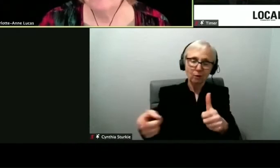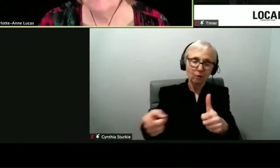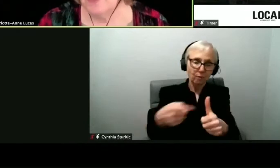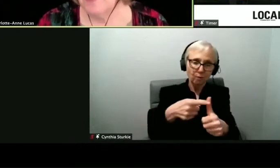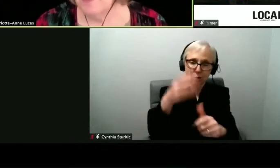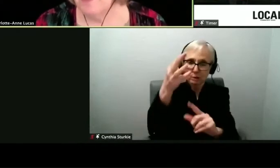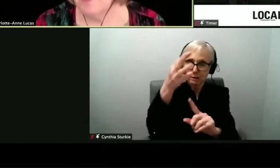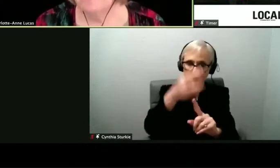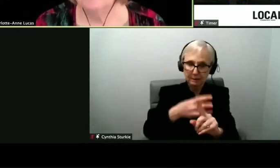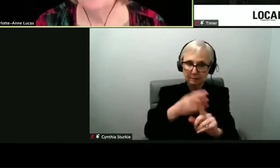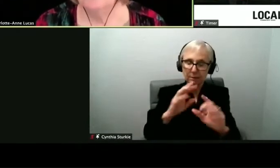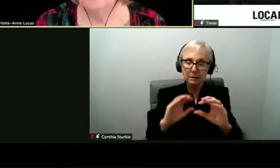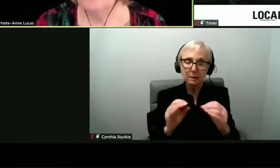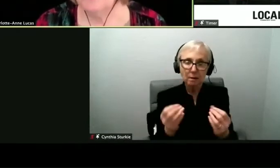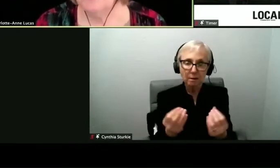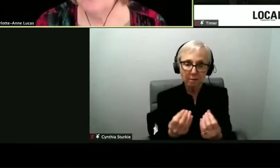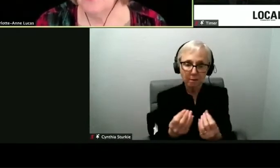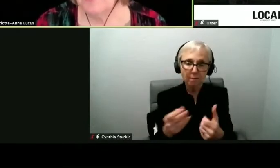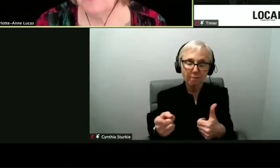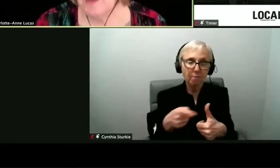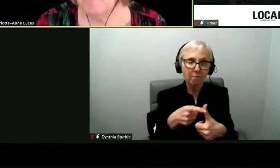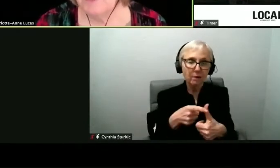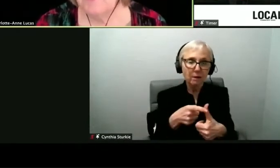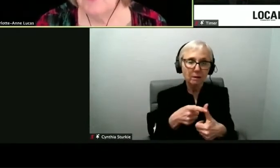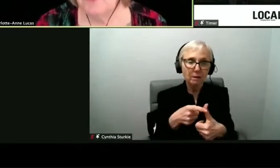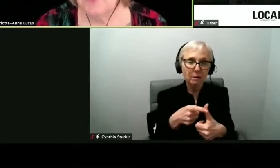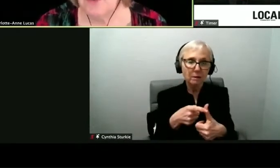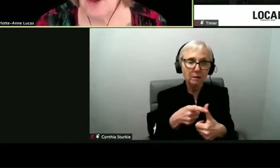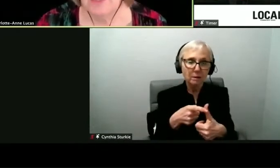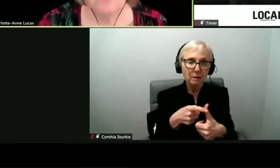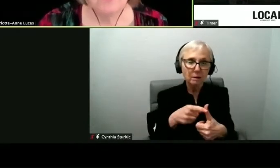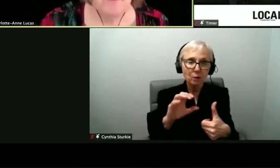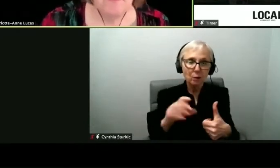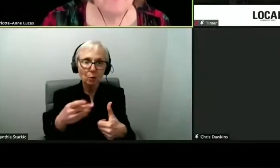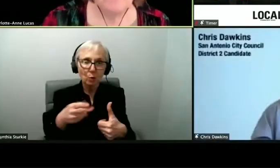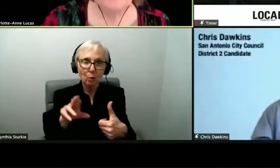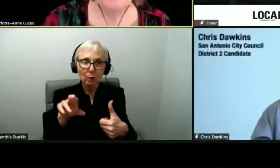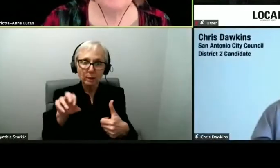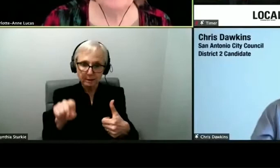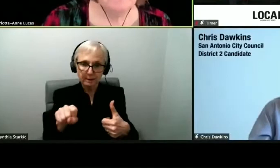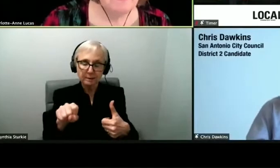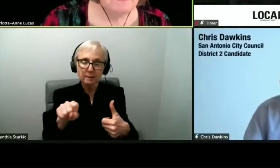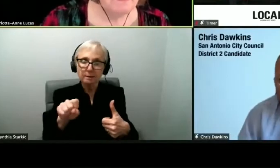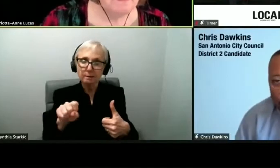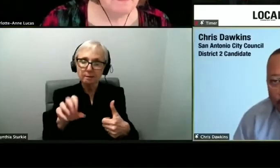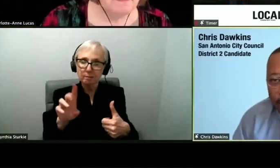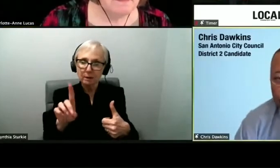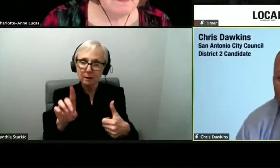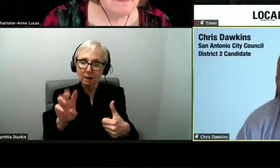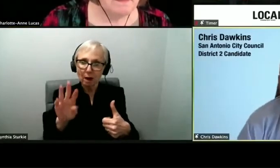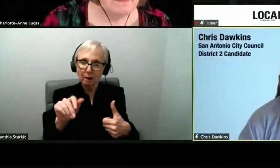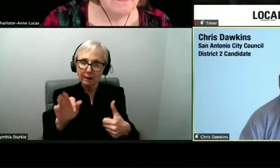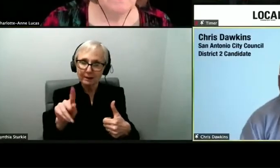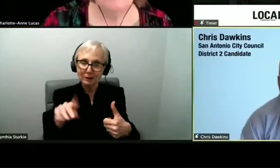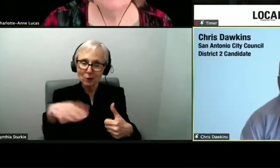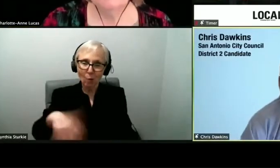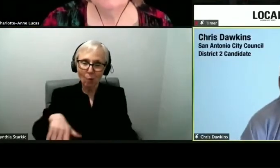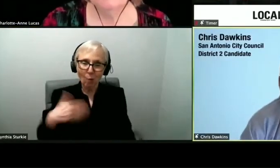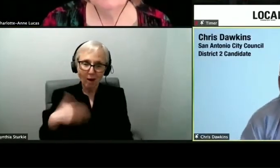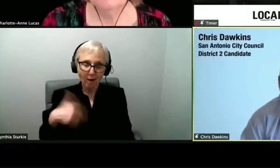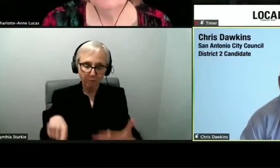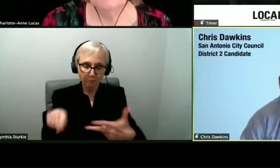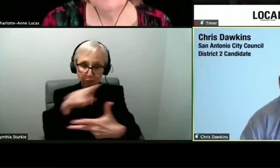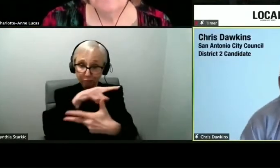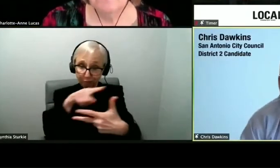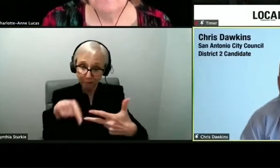office. And the first person on tap is Chris Dawkins. Wow. The first three things